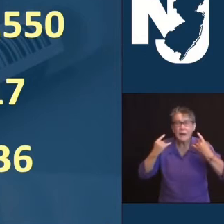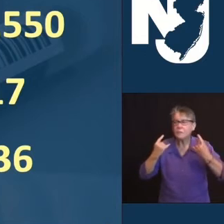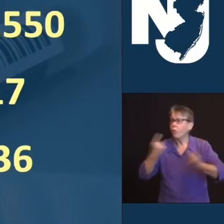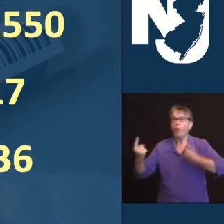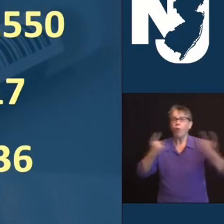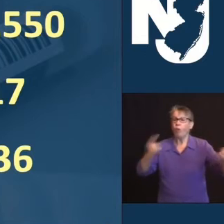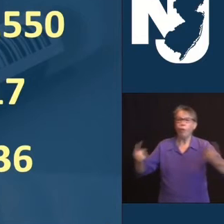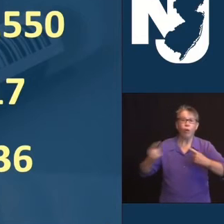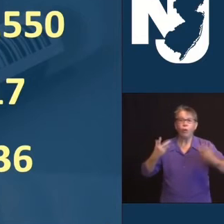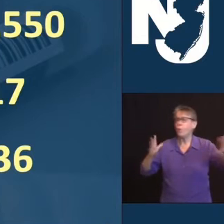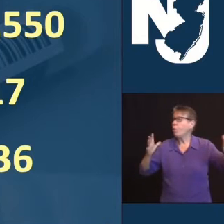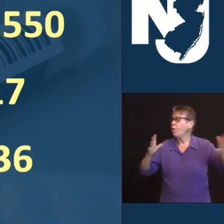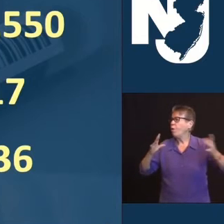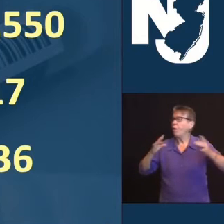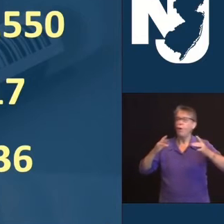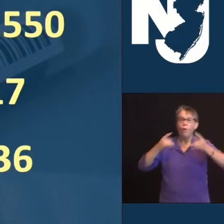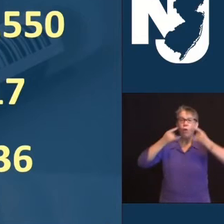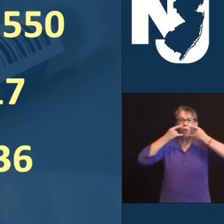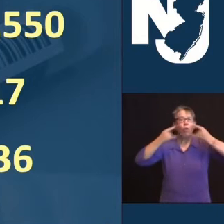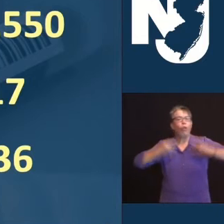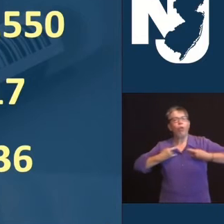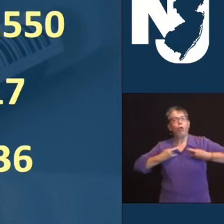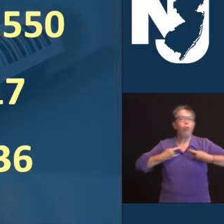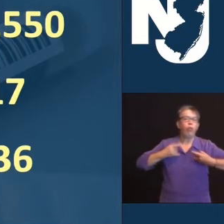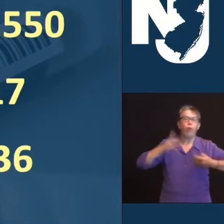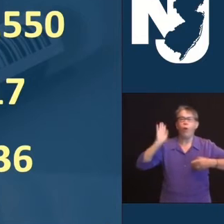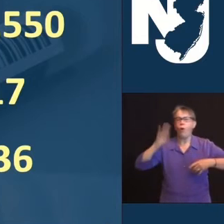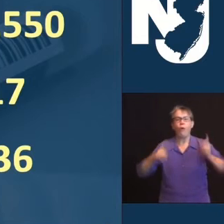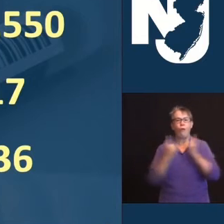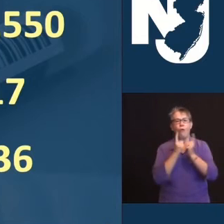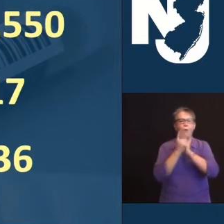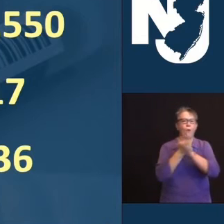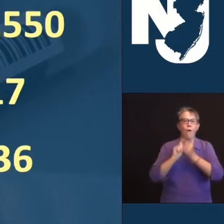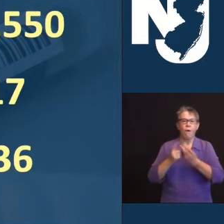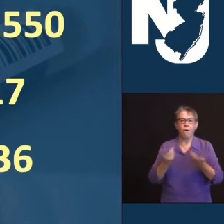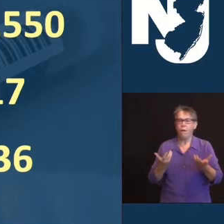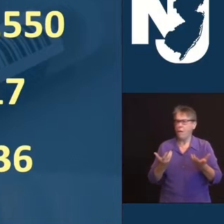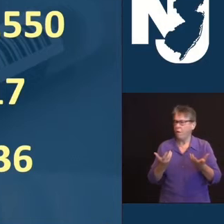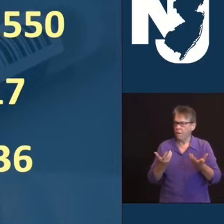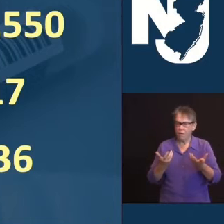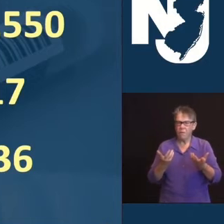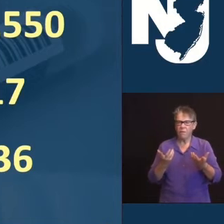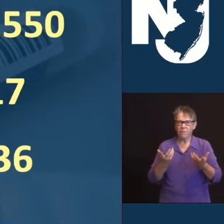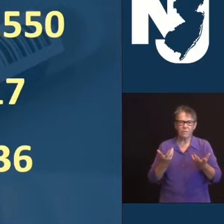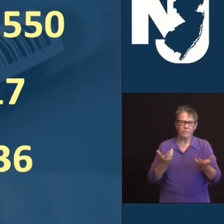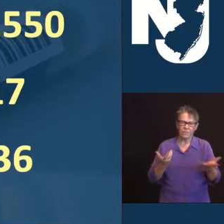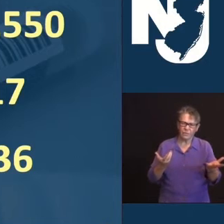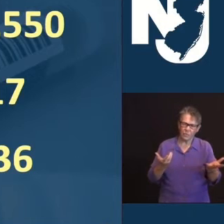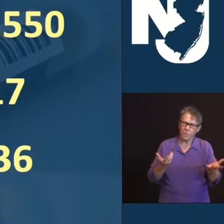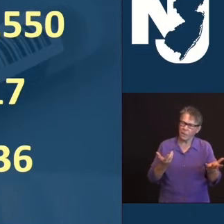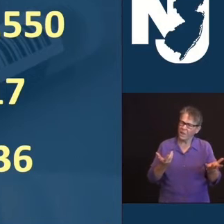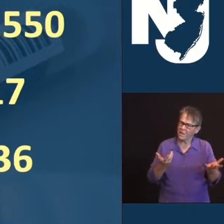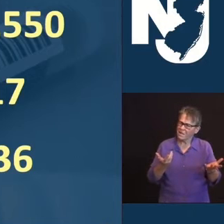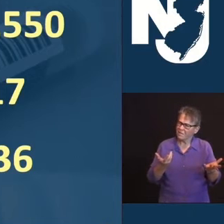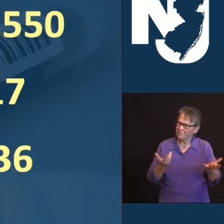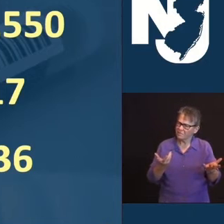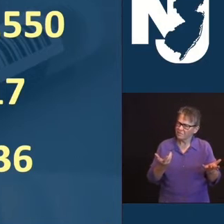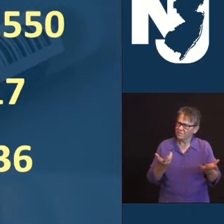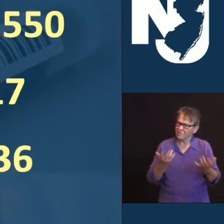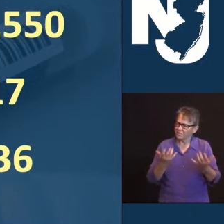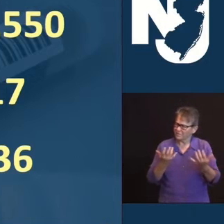COVID on to someone you love. So today we're reporting with a heavy heart an additional 17